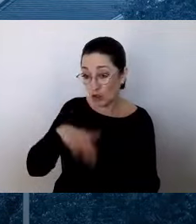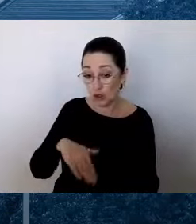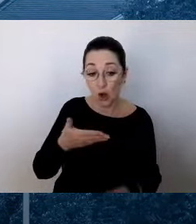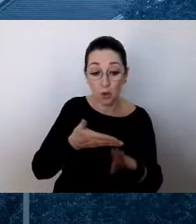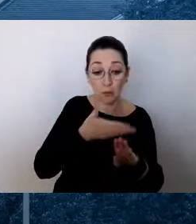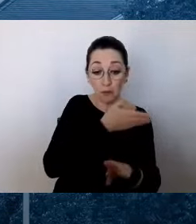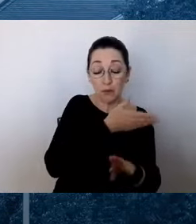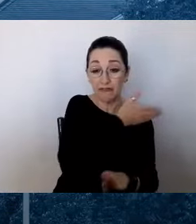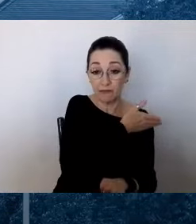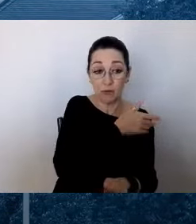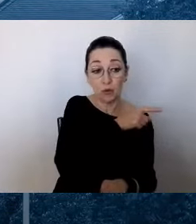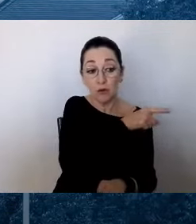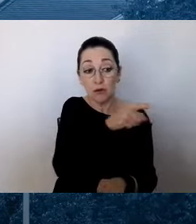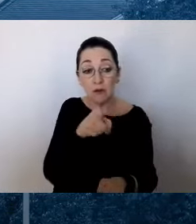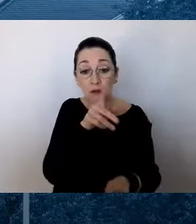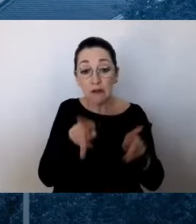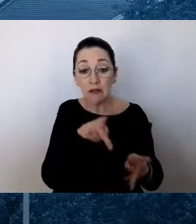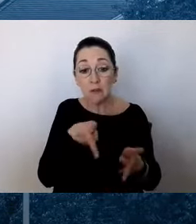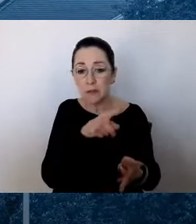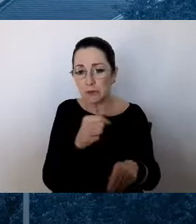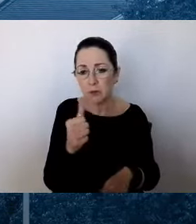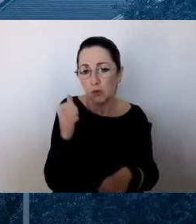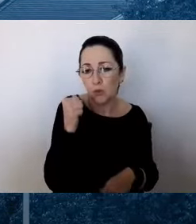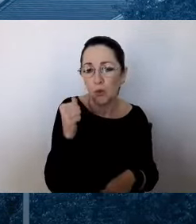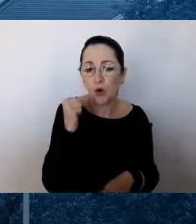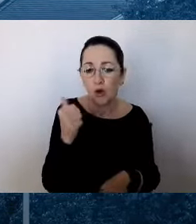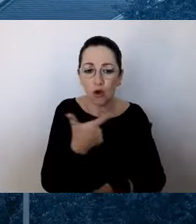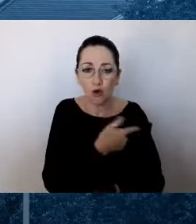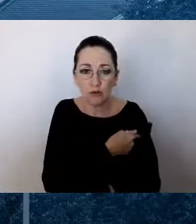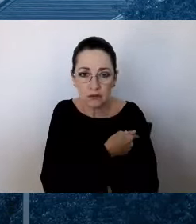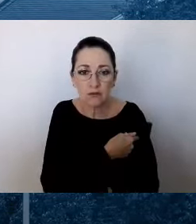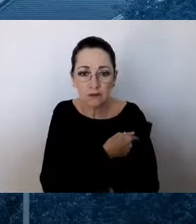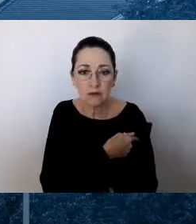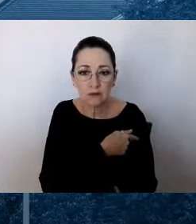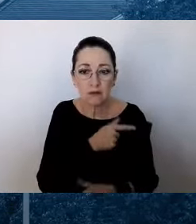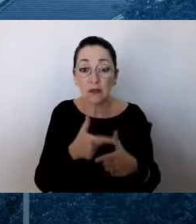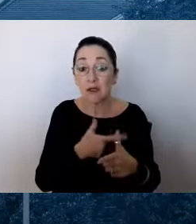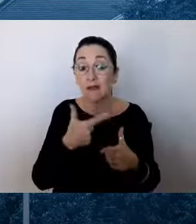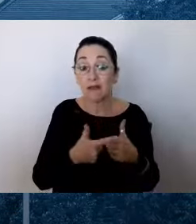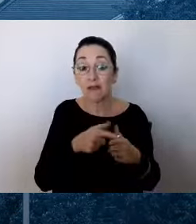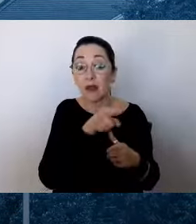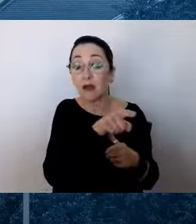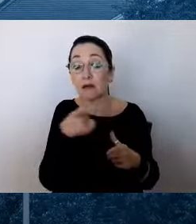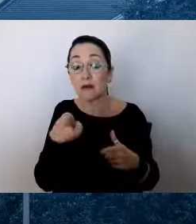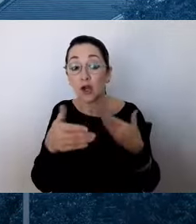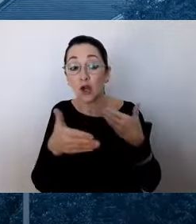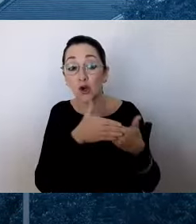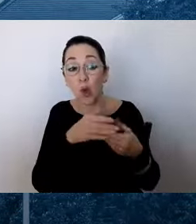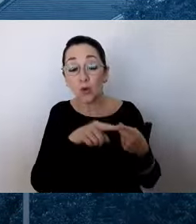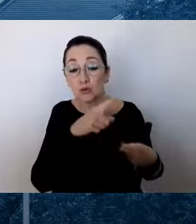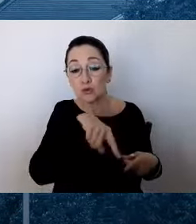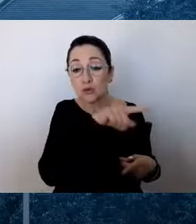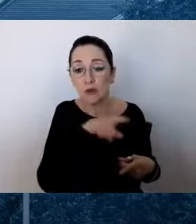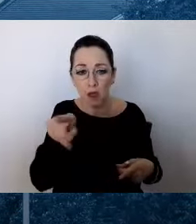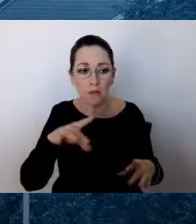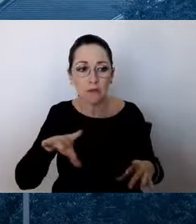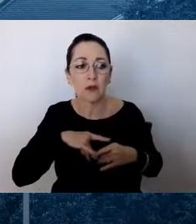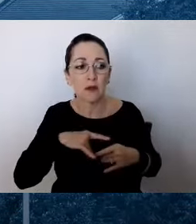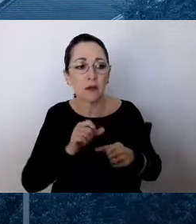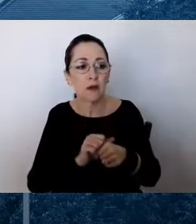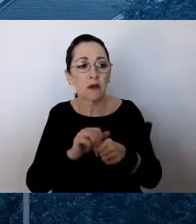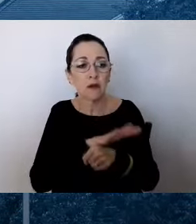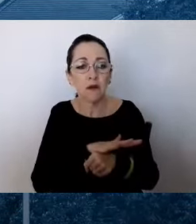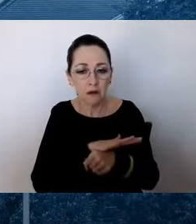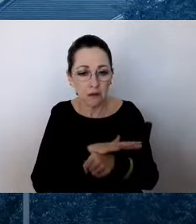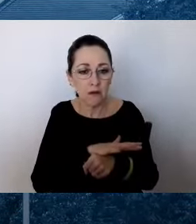vaccinated, and then it really impacted because somebody close tested positive, and then their son or